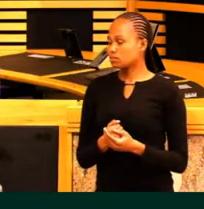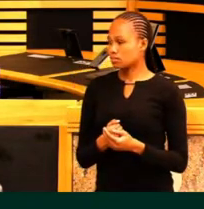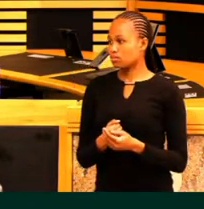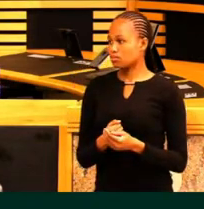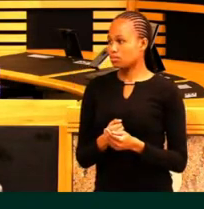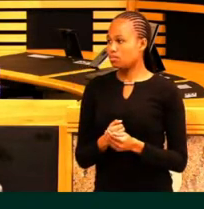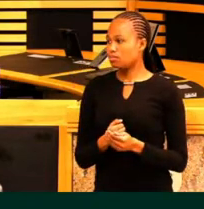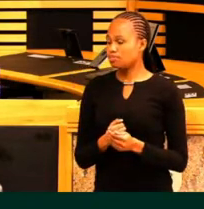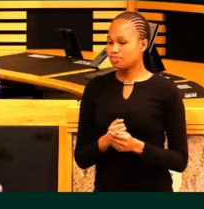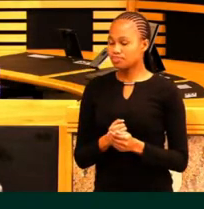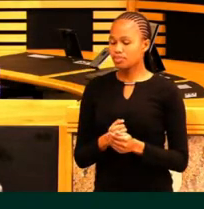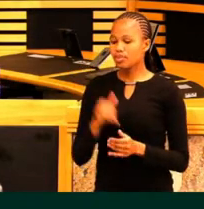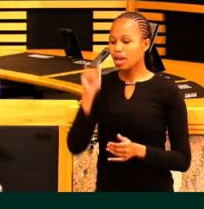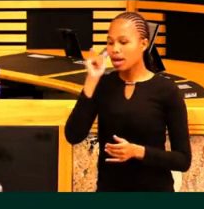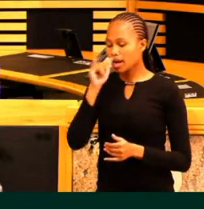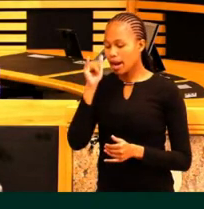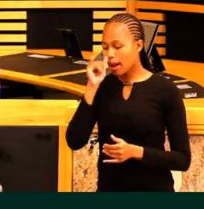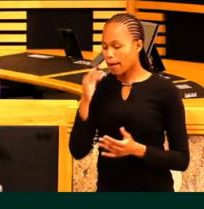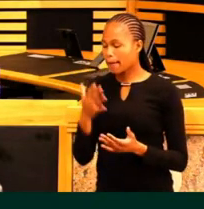crime